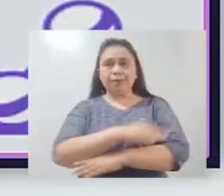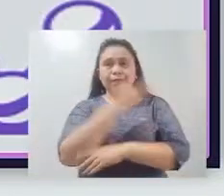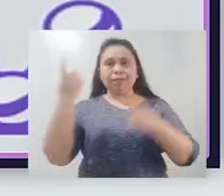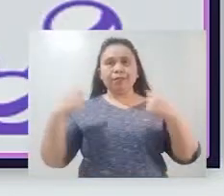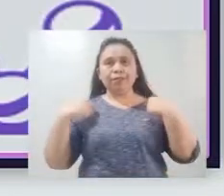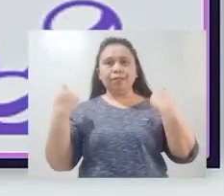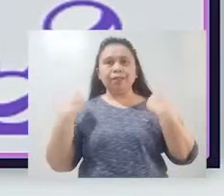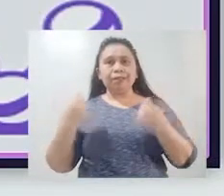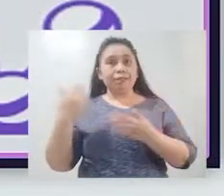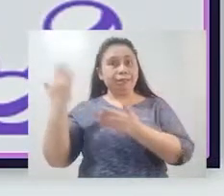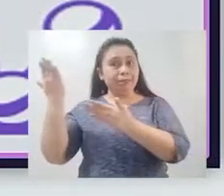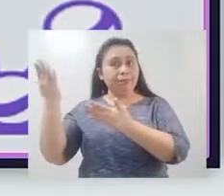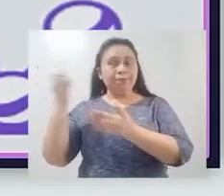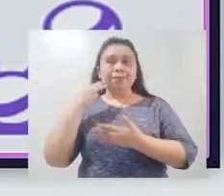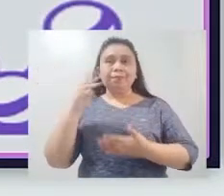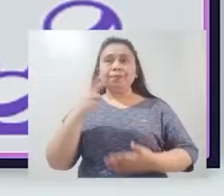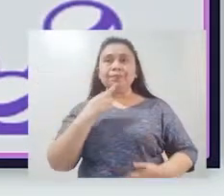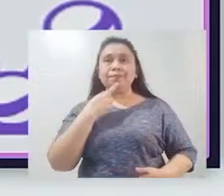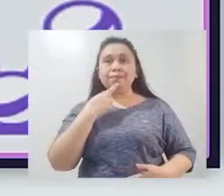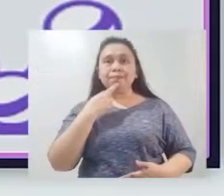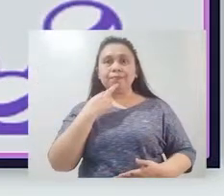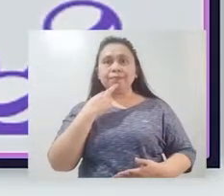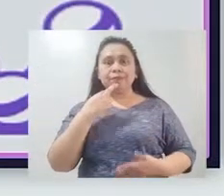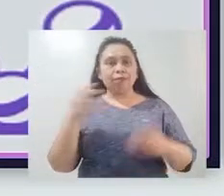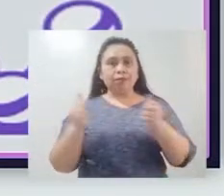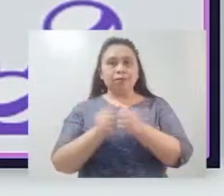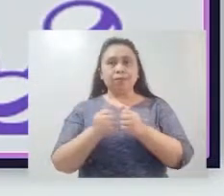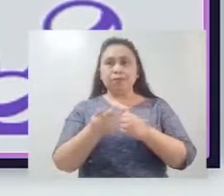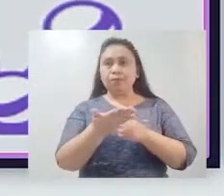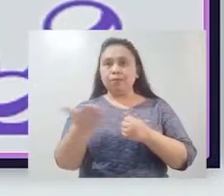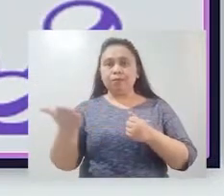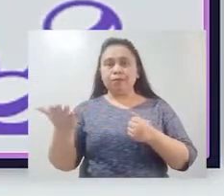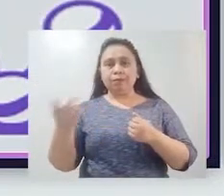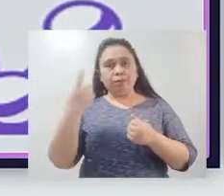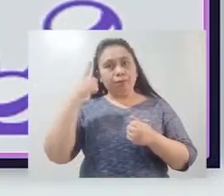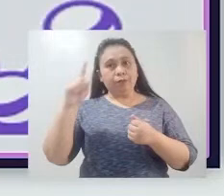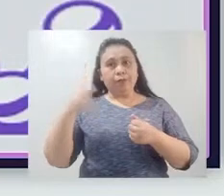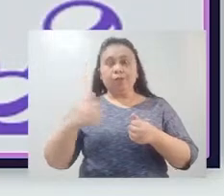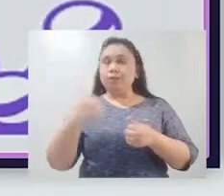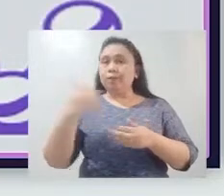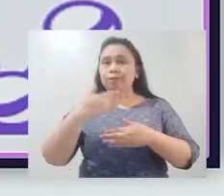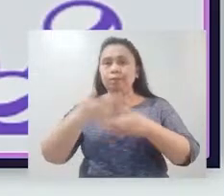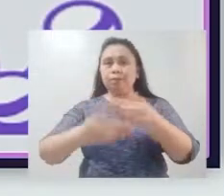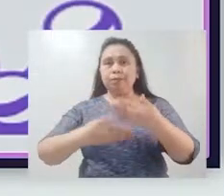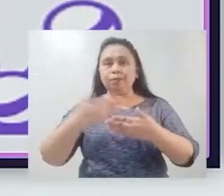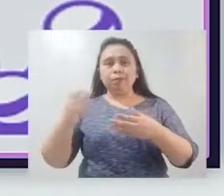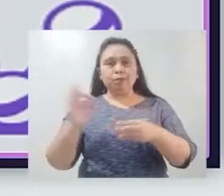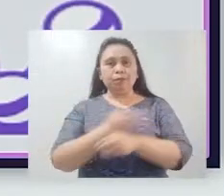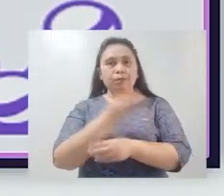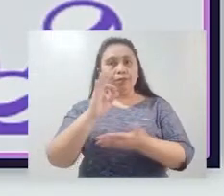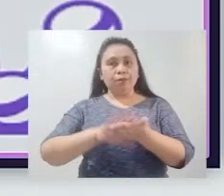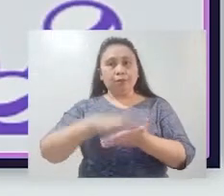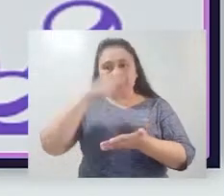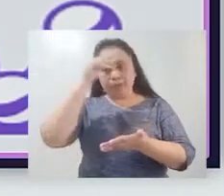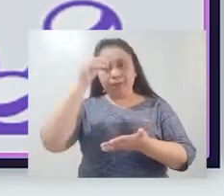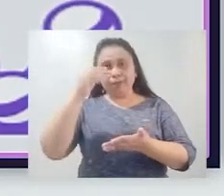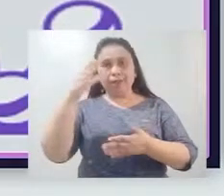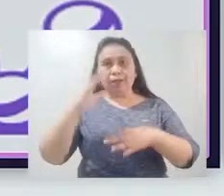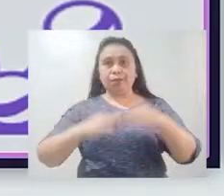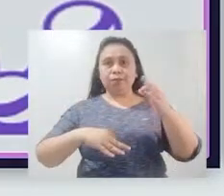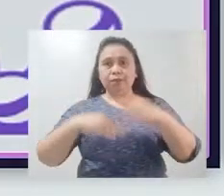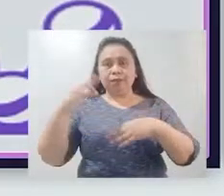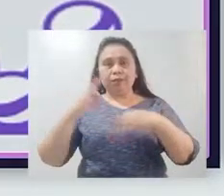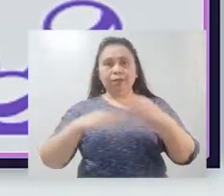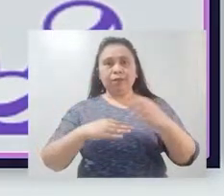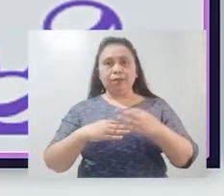Hello, Fernandino Teens. I am Ma'am Rochelle, and I will be with you today for another episode full of learning and